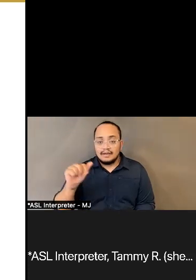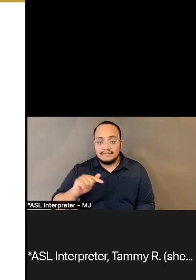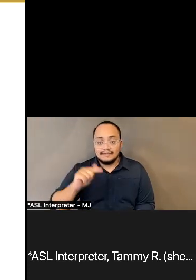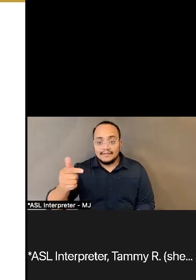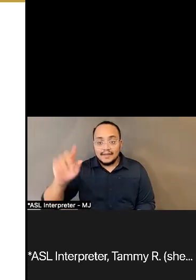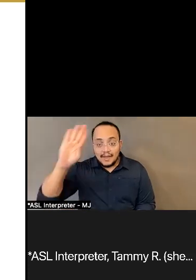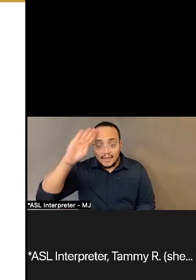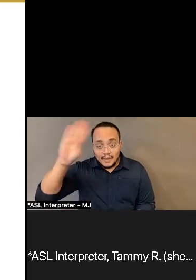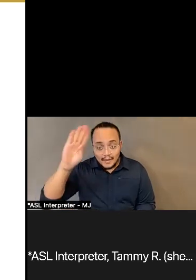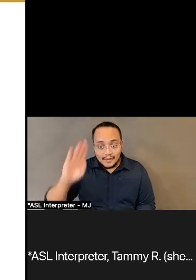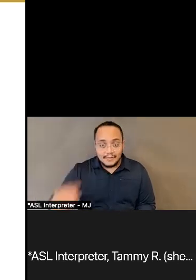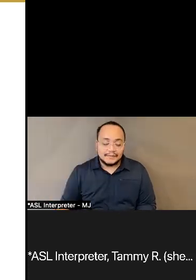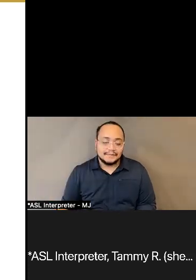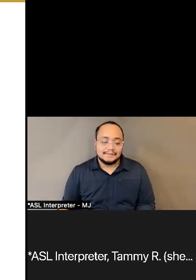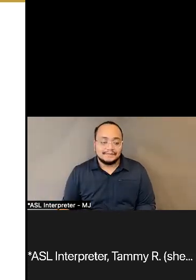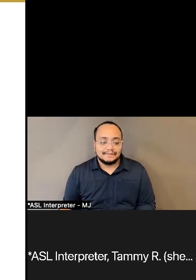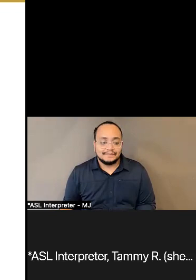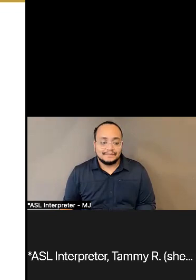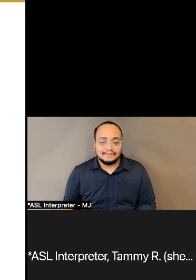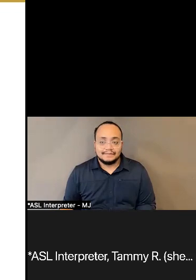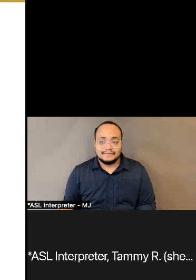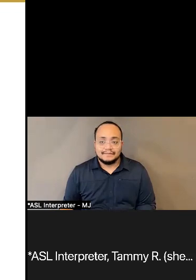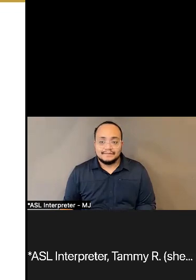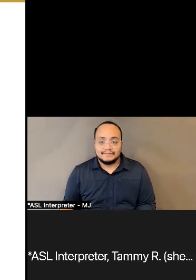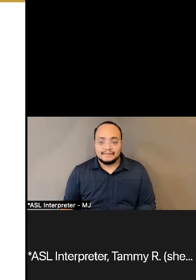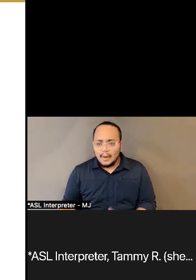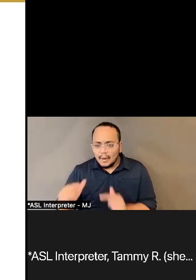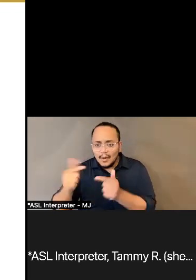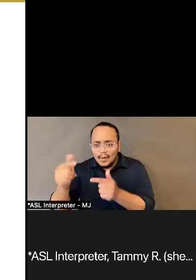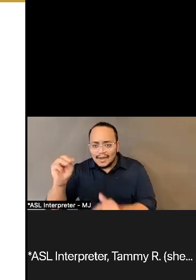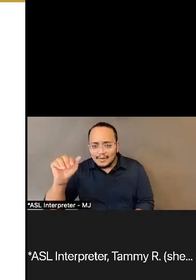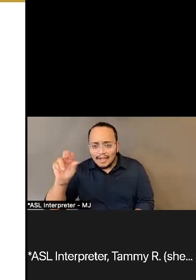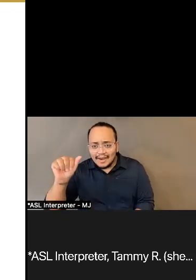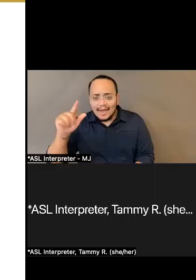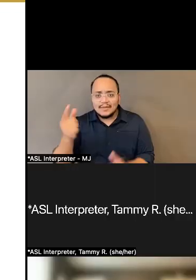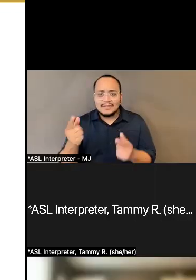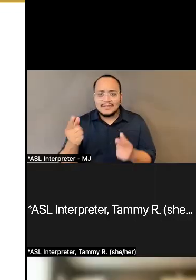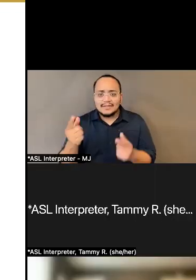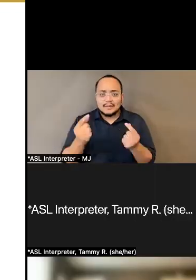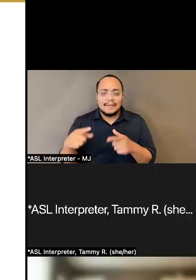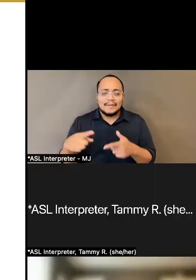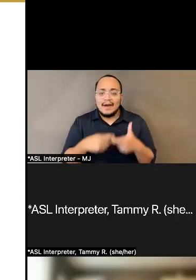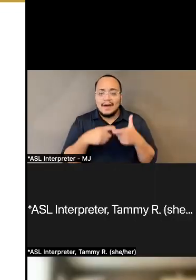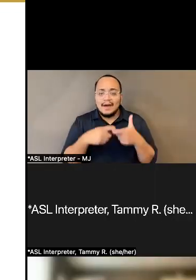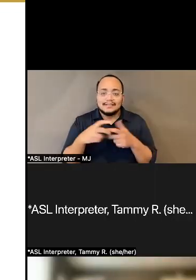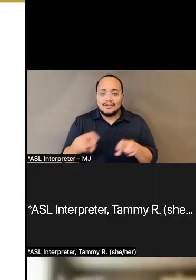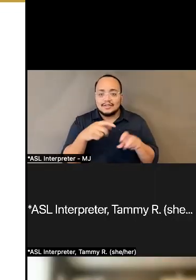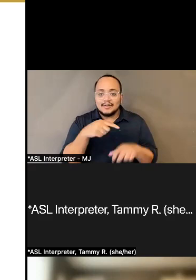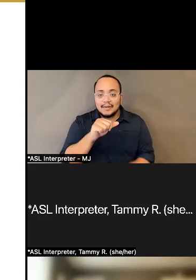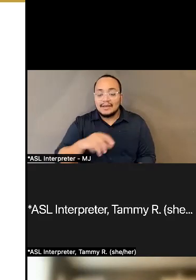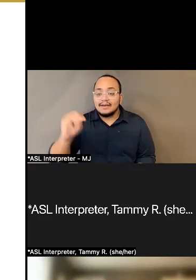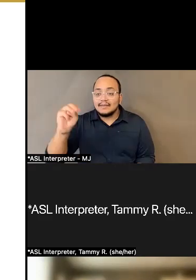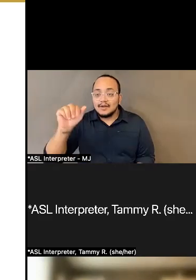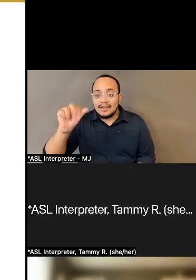Hello, Thank you. everybody. Then go ahead, Marlene. I was going to pause us for the Q&A. Go ahead. Okay.